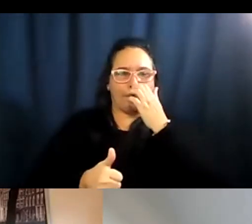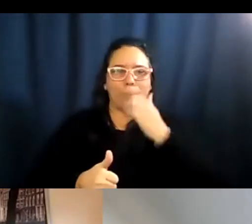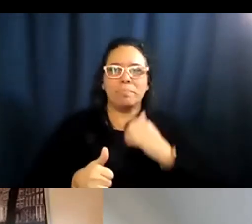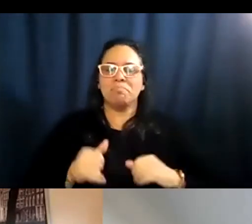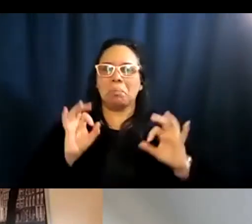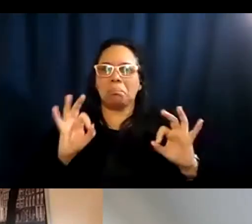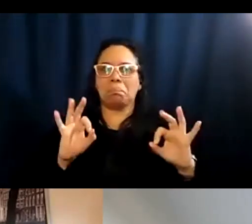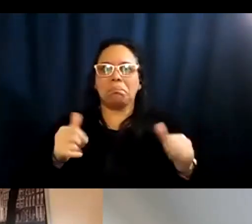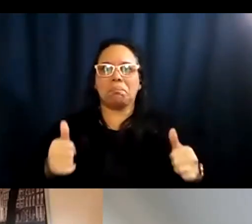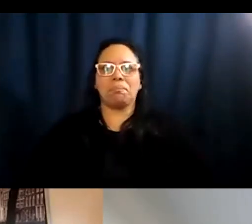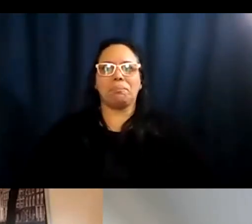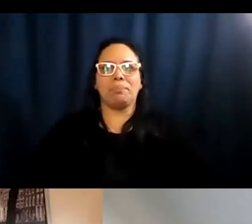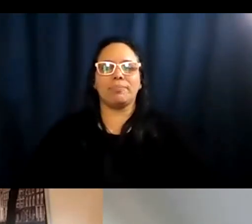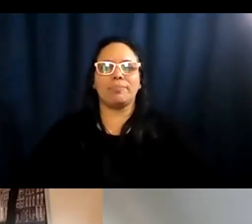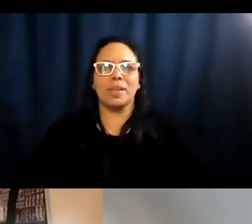board.